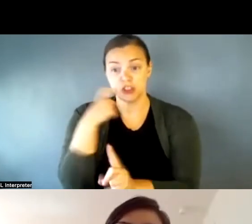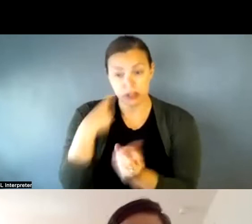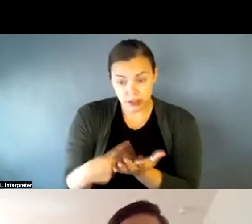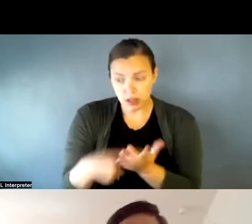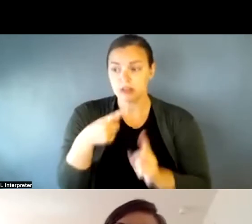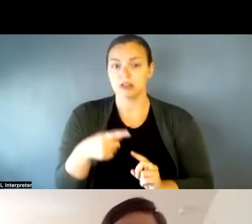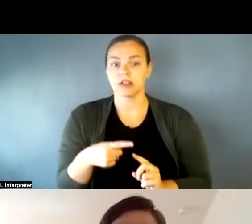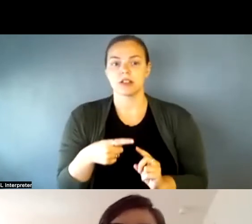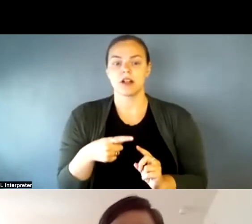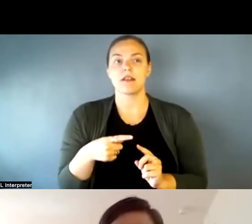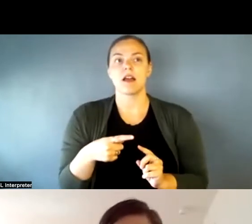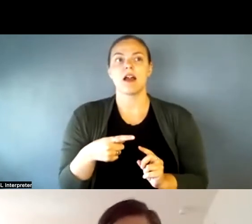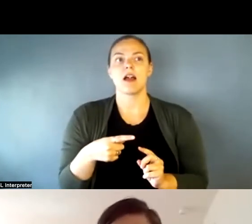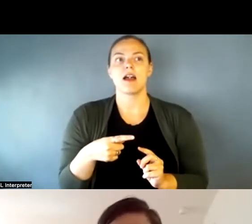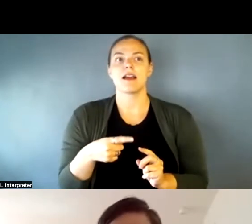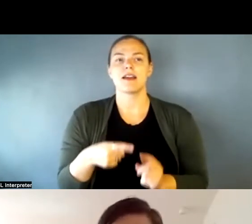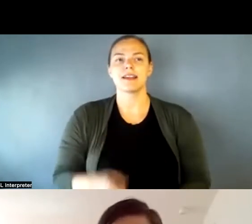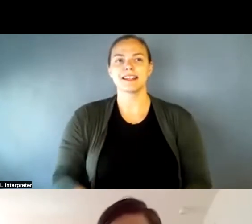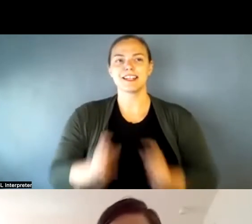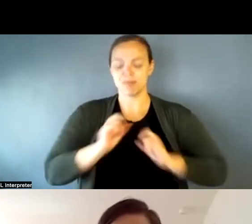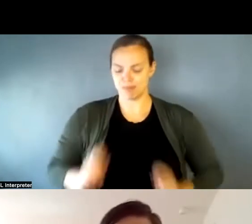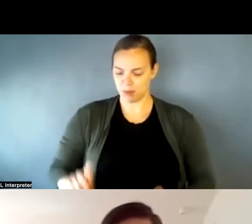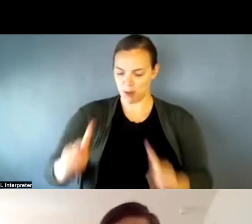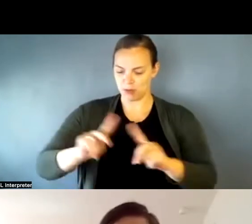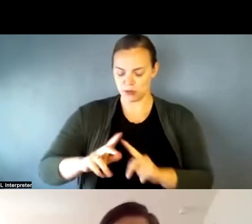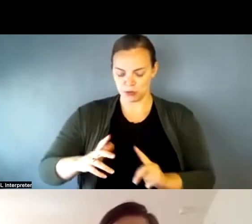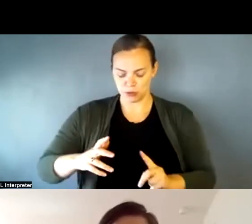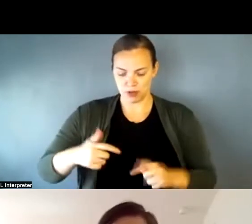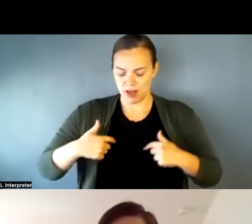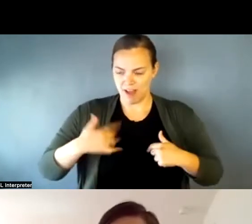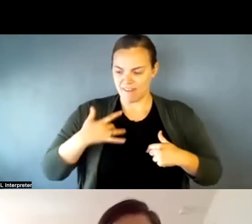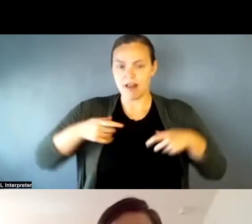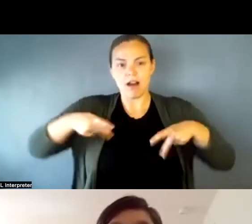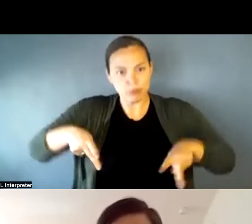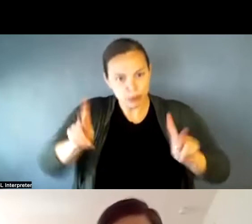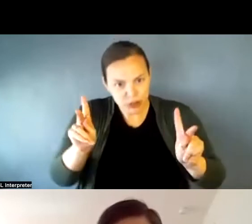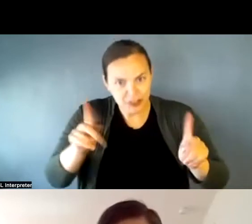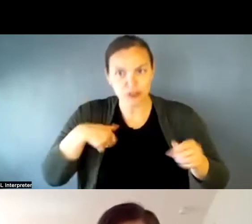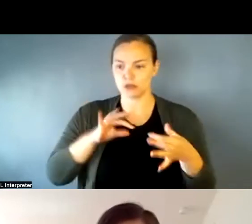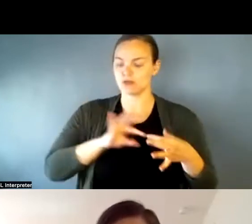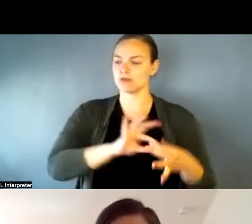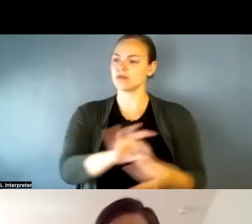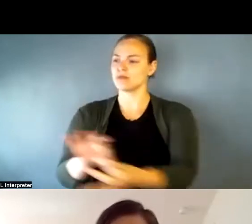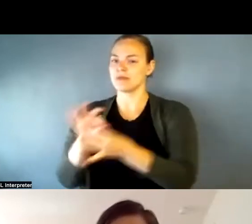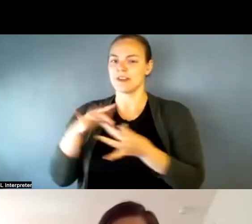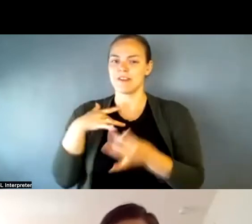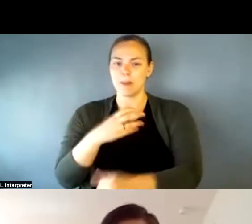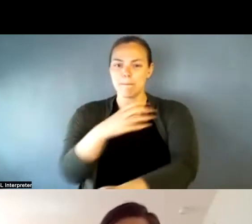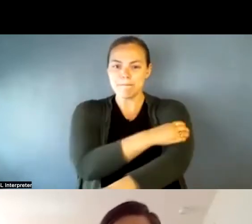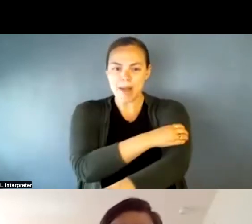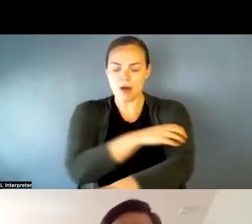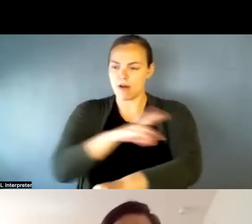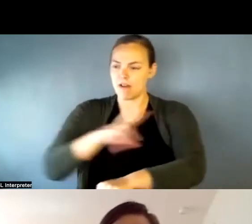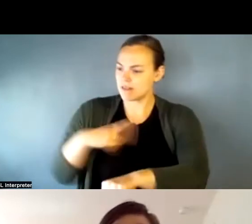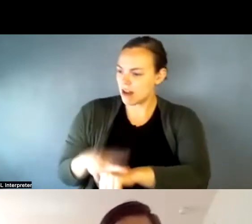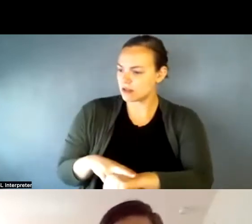I'm allowed to feel and sense the power of a natural environment, like the power of a forest. What does